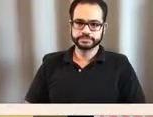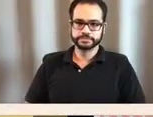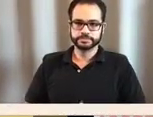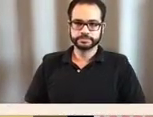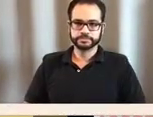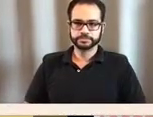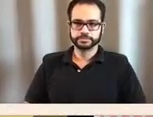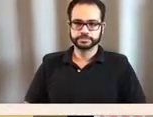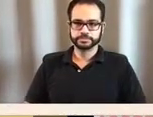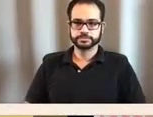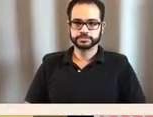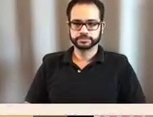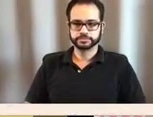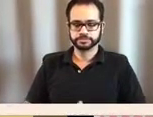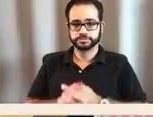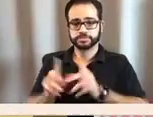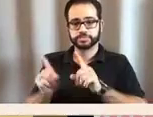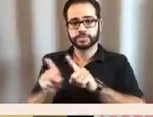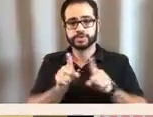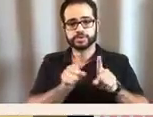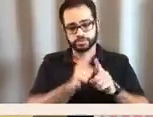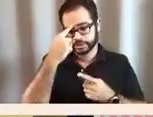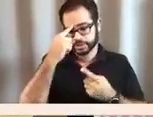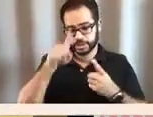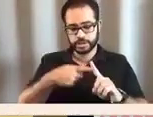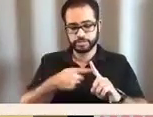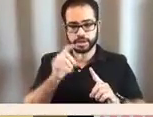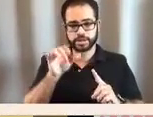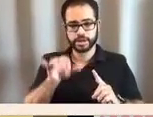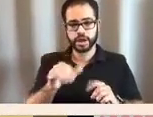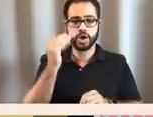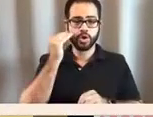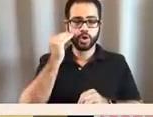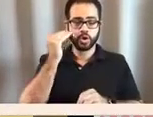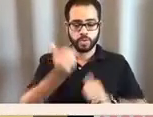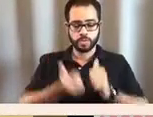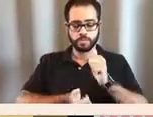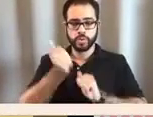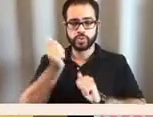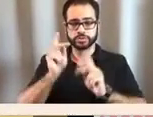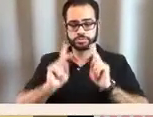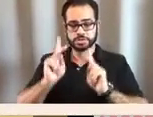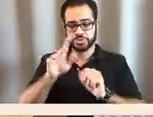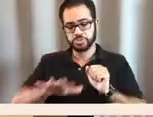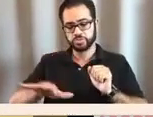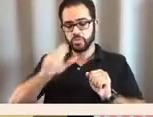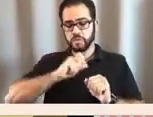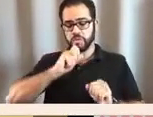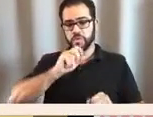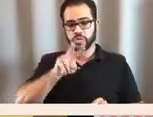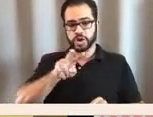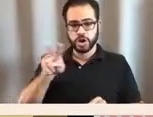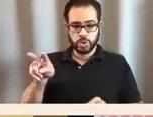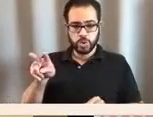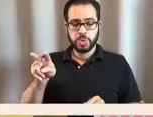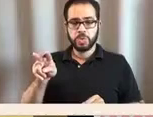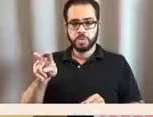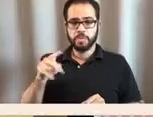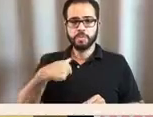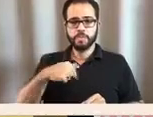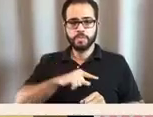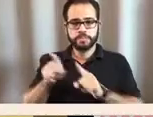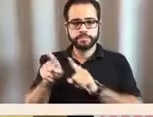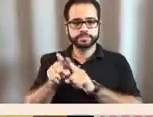And so also in thinking about that, knowing that the majority are around age 22, we also